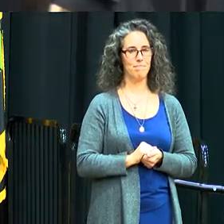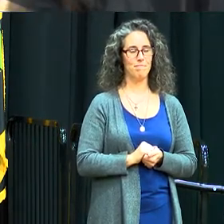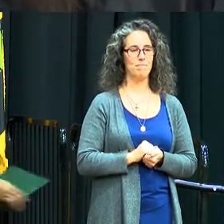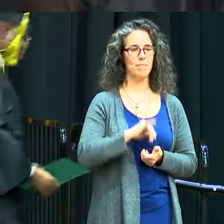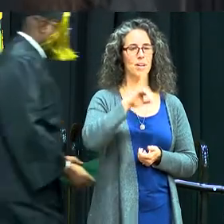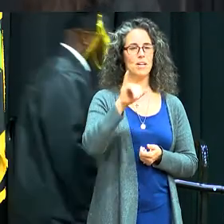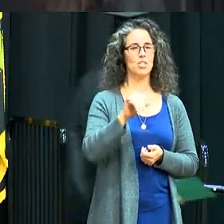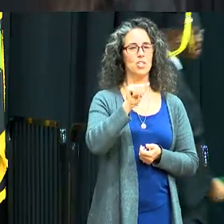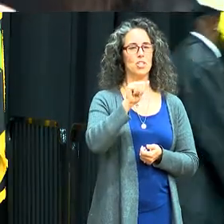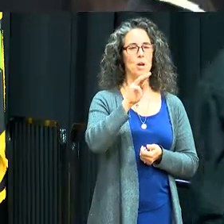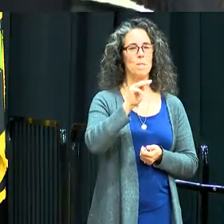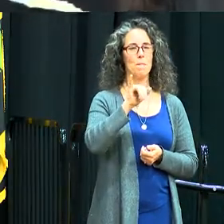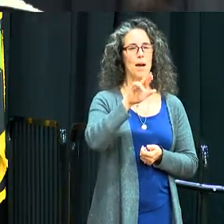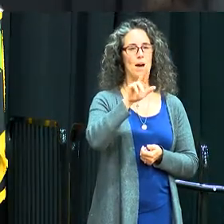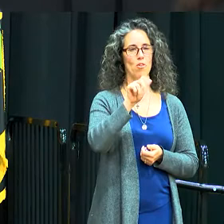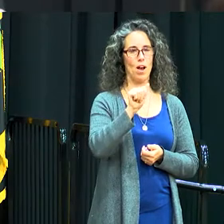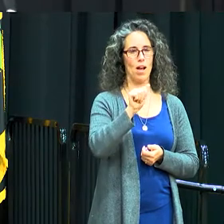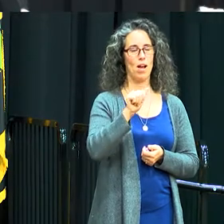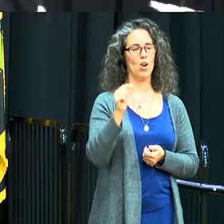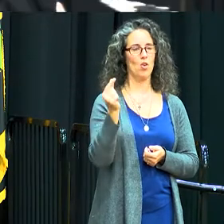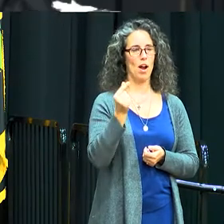Myra S. Grimes.